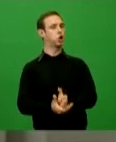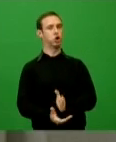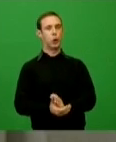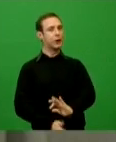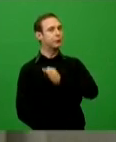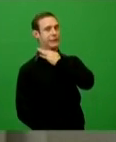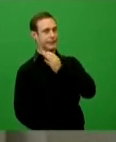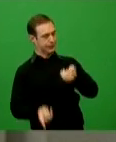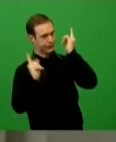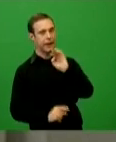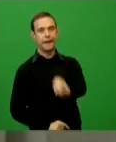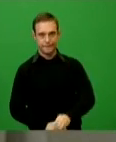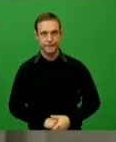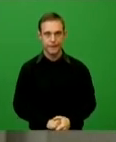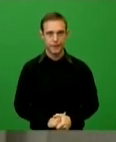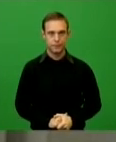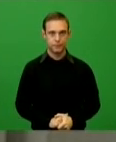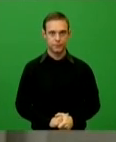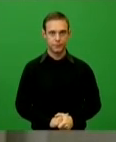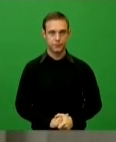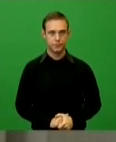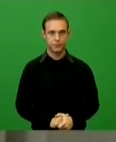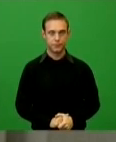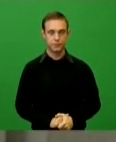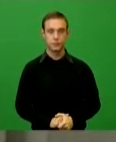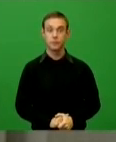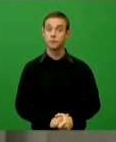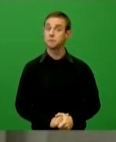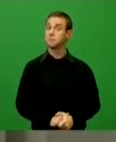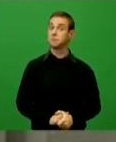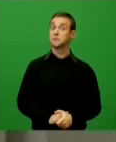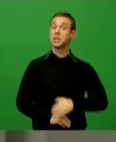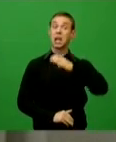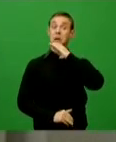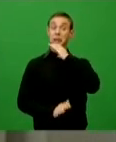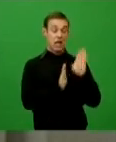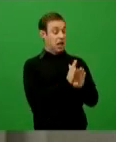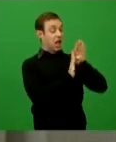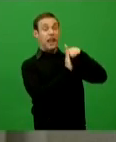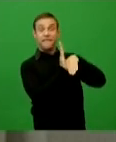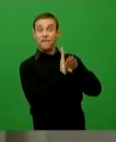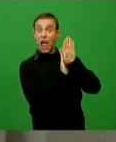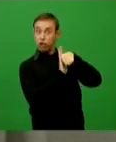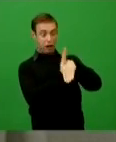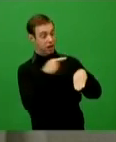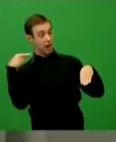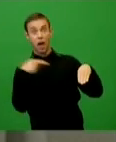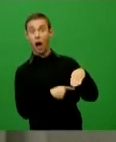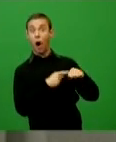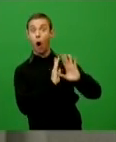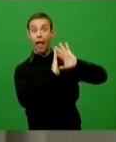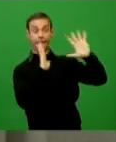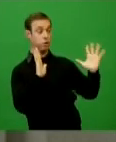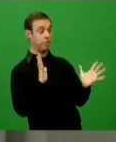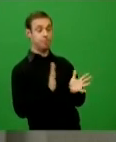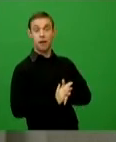end of the target range. Not all the inflation risk factors are on the upside. The